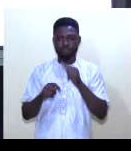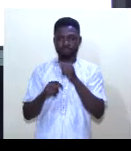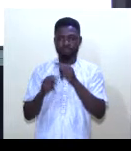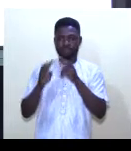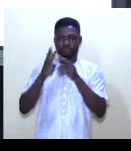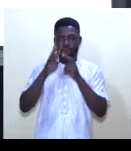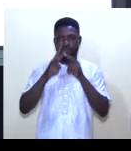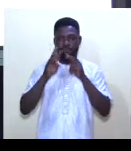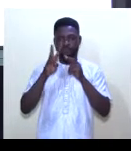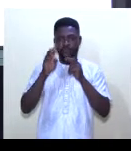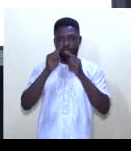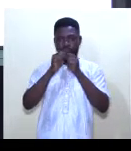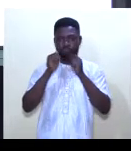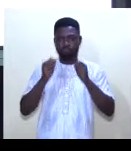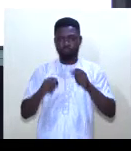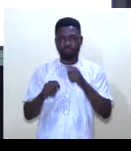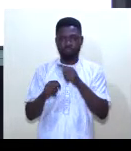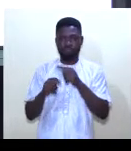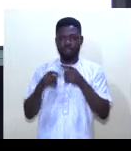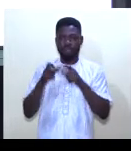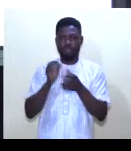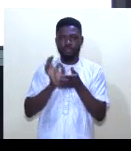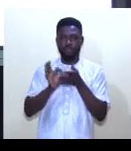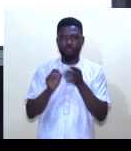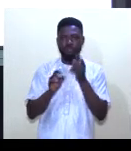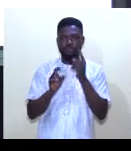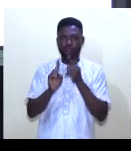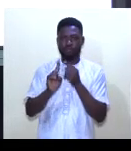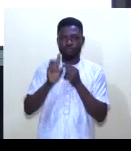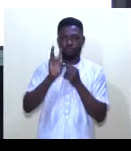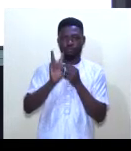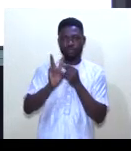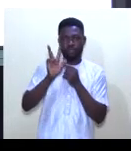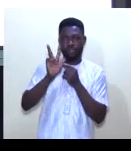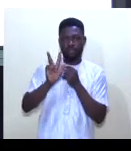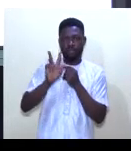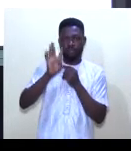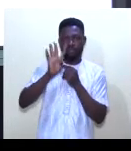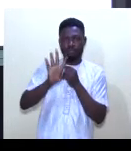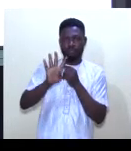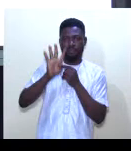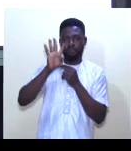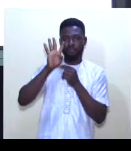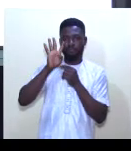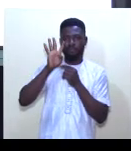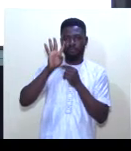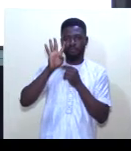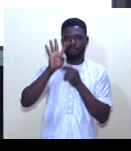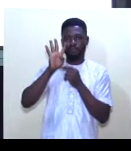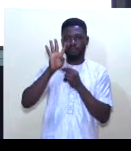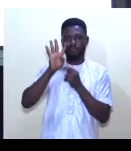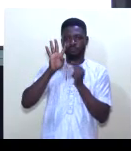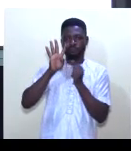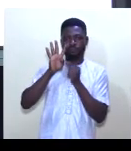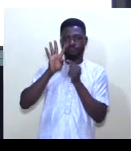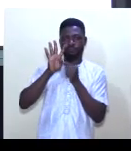3, 4. And let's count. 1, 2, 3, 4,